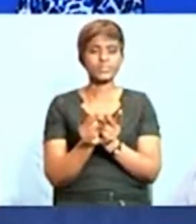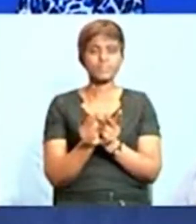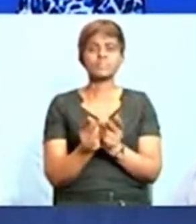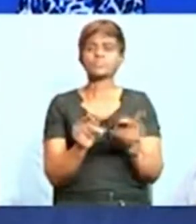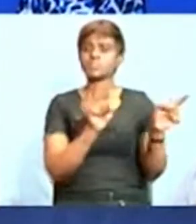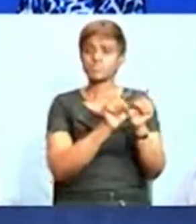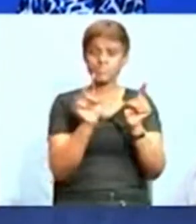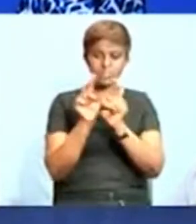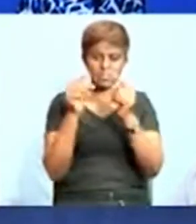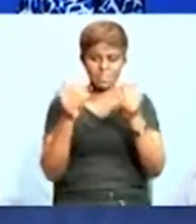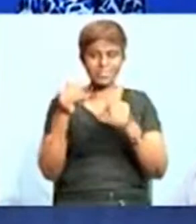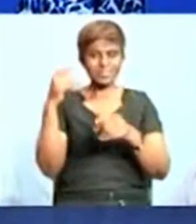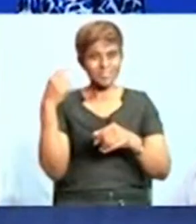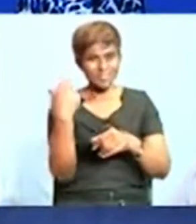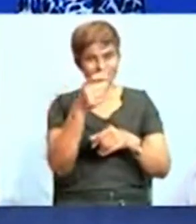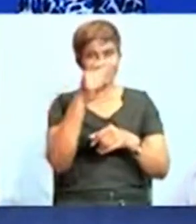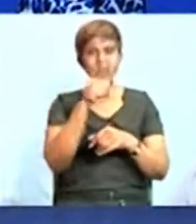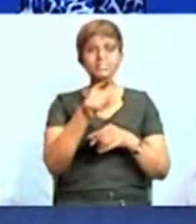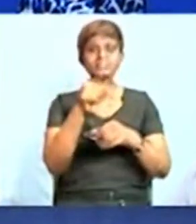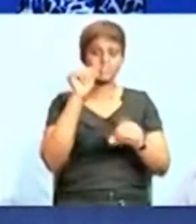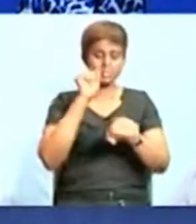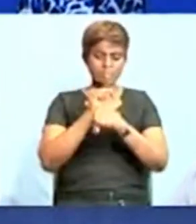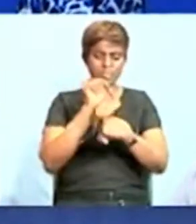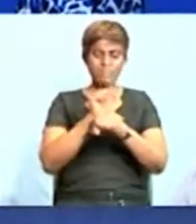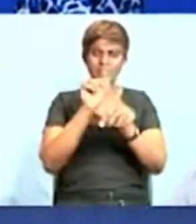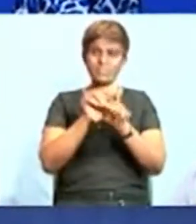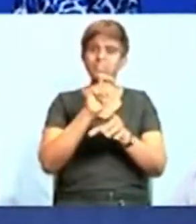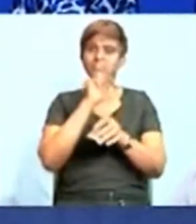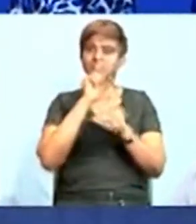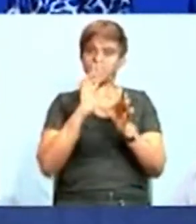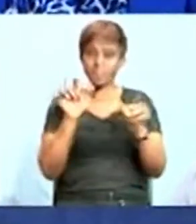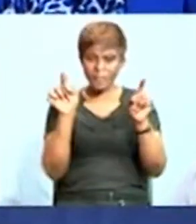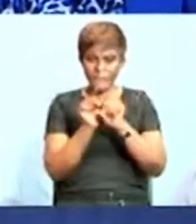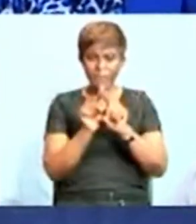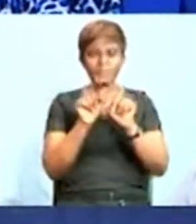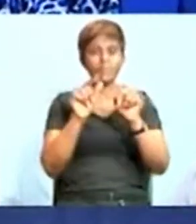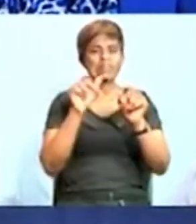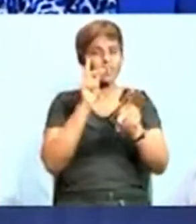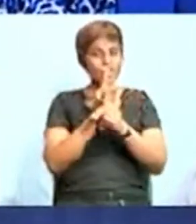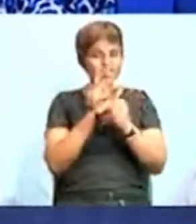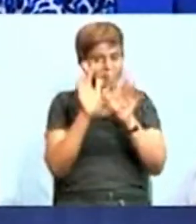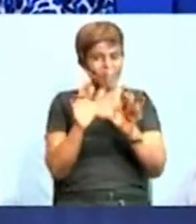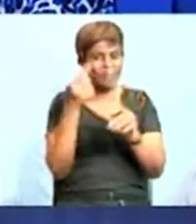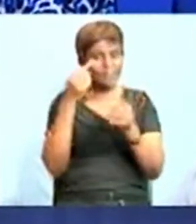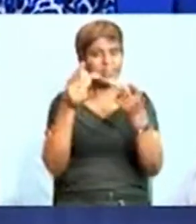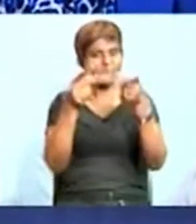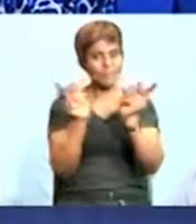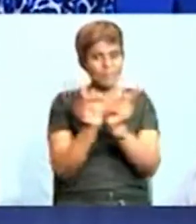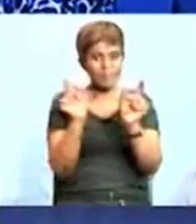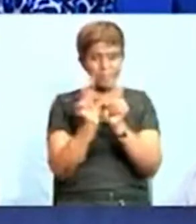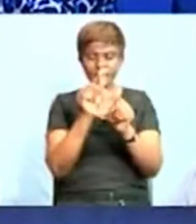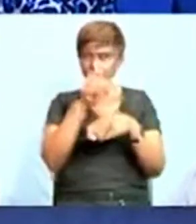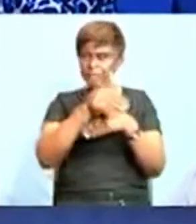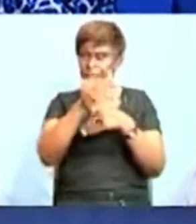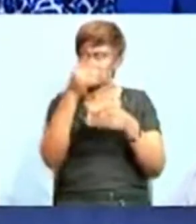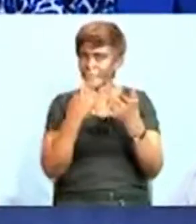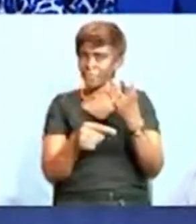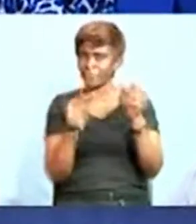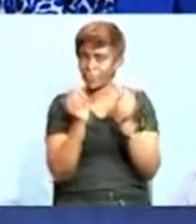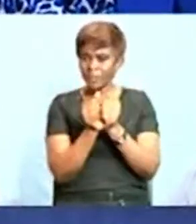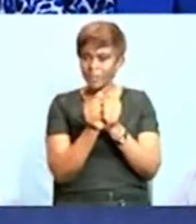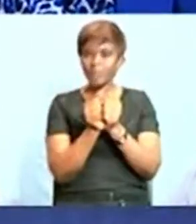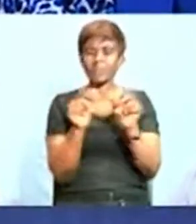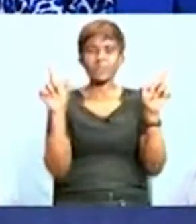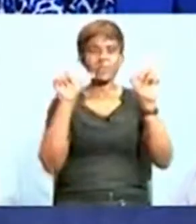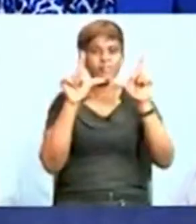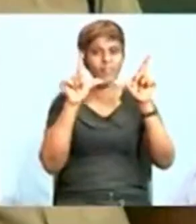It also imposes a duty on such owners and occupiers of premises to register with a